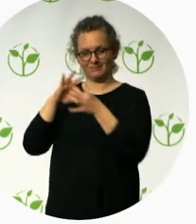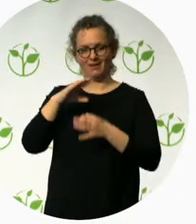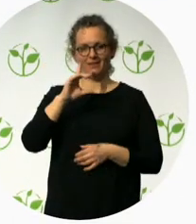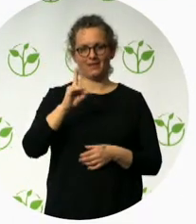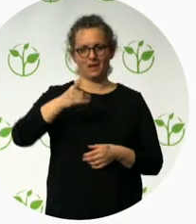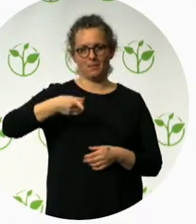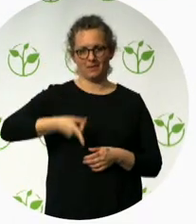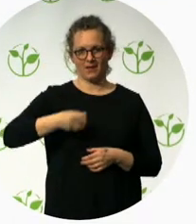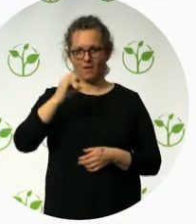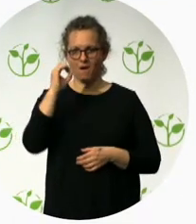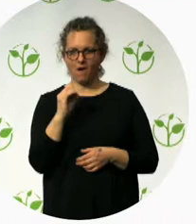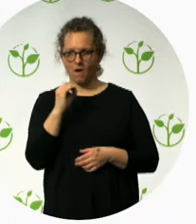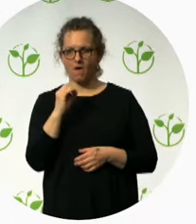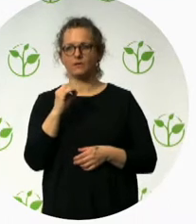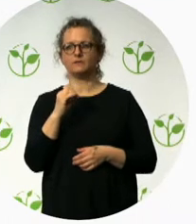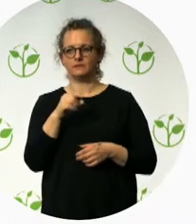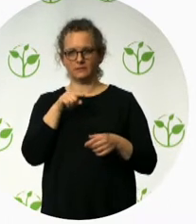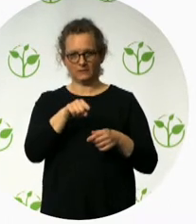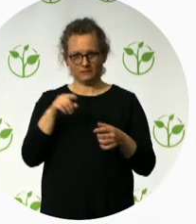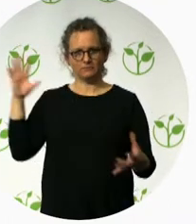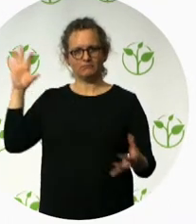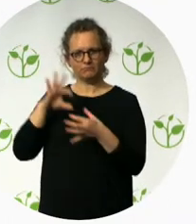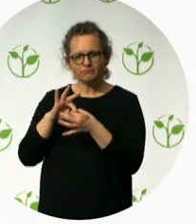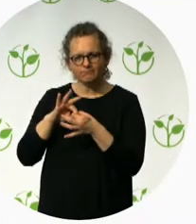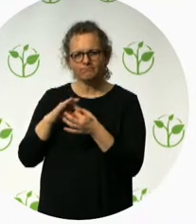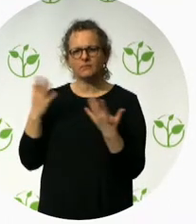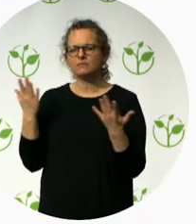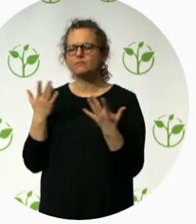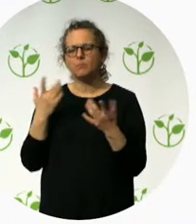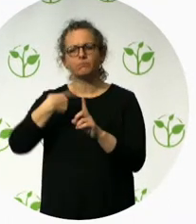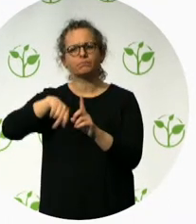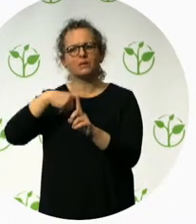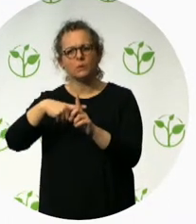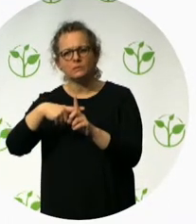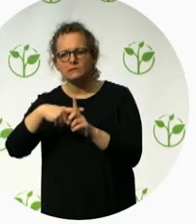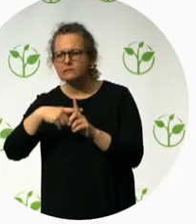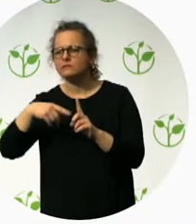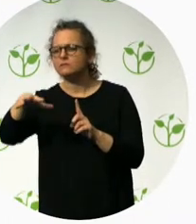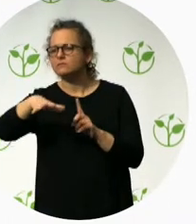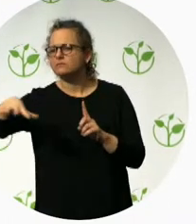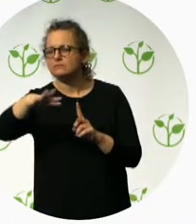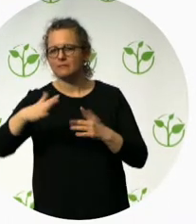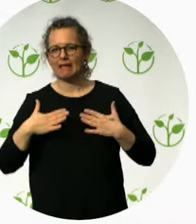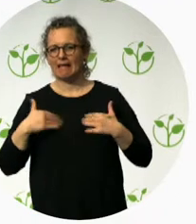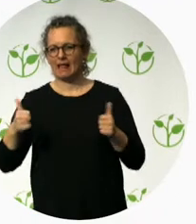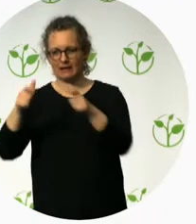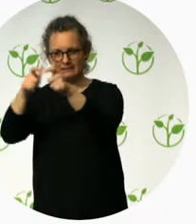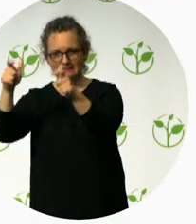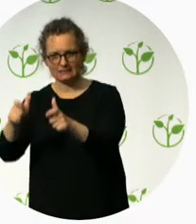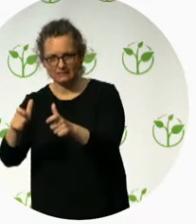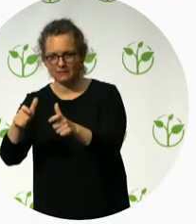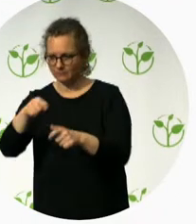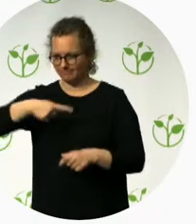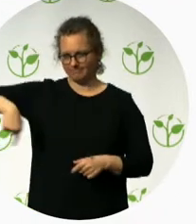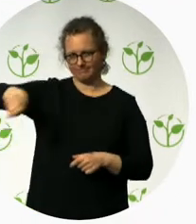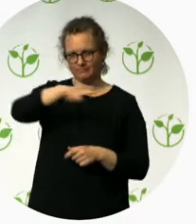that not only bringing youth with disability from the community for the training center would be necessary. It will be